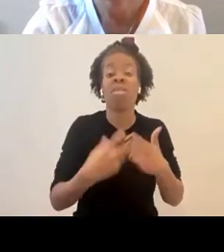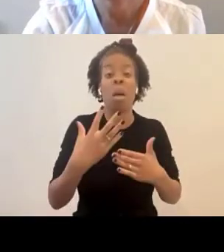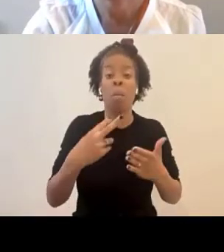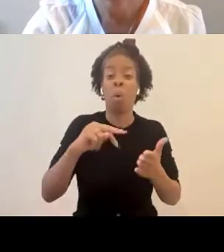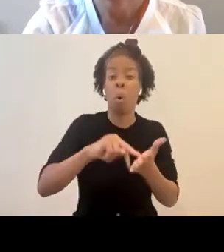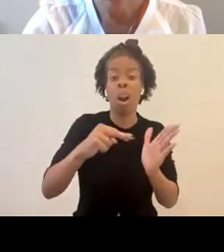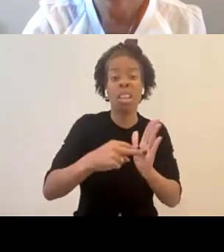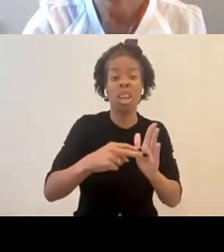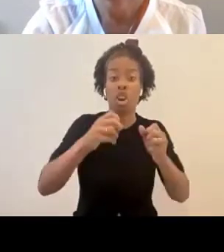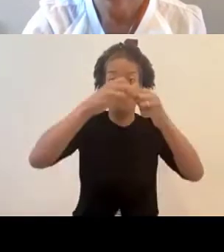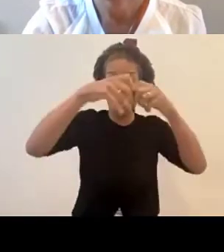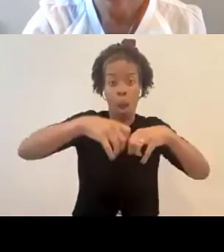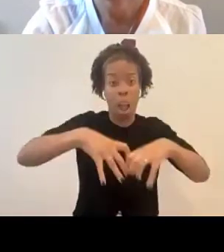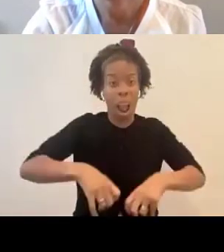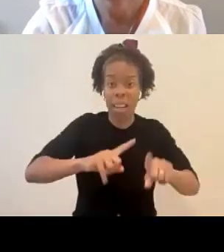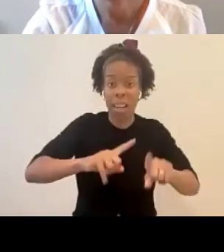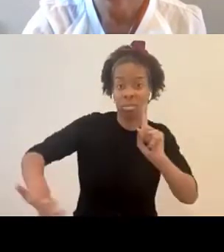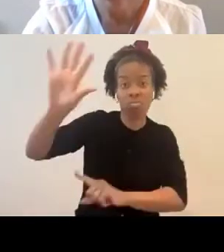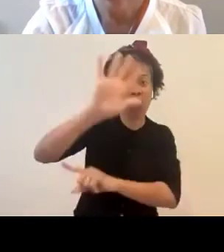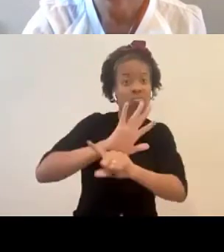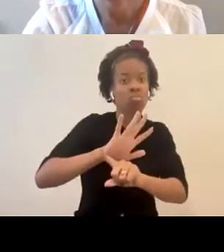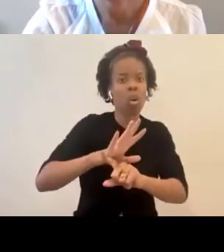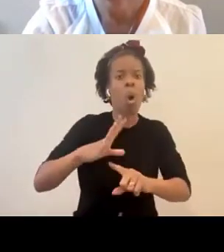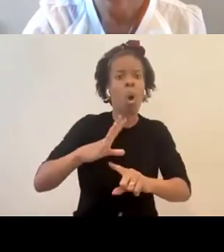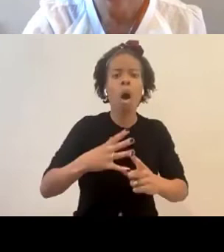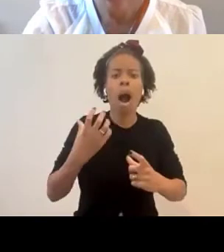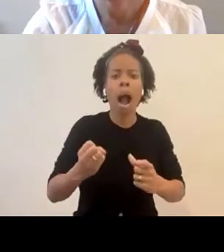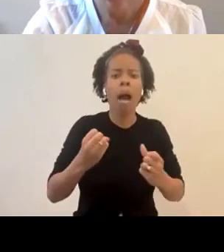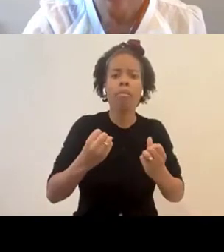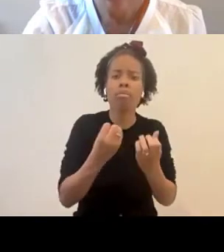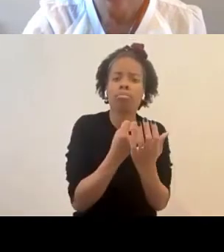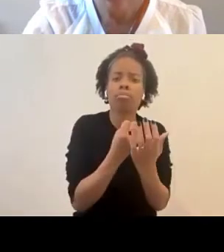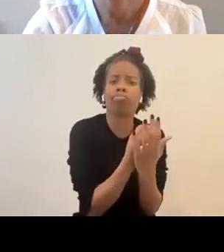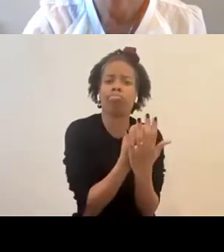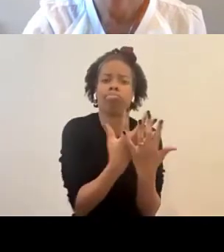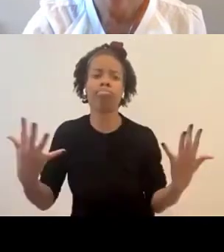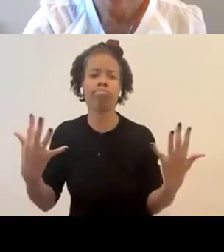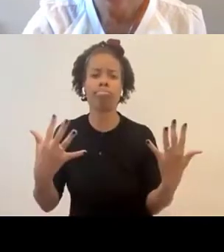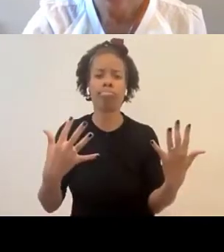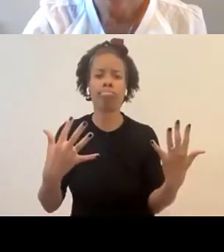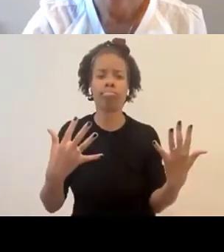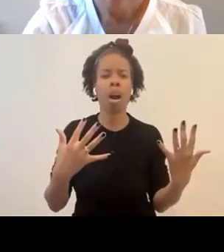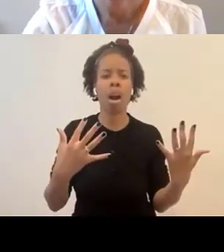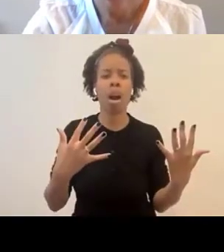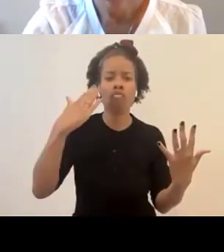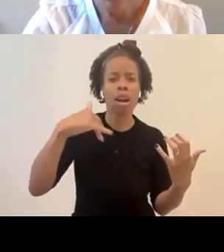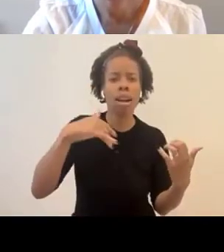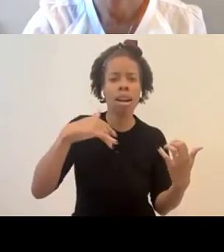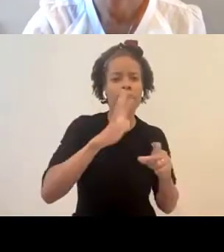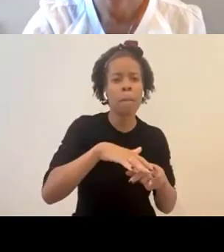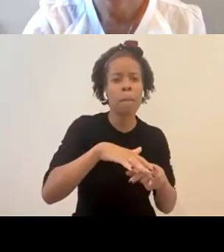approach for applying an intersectional racial justice lens to UN Women's